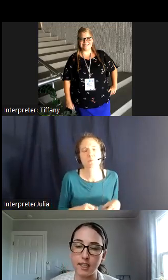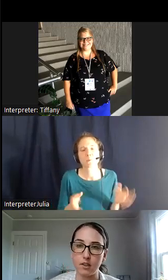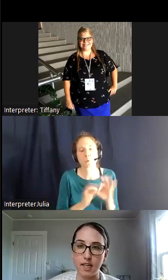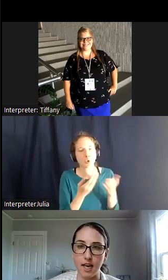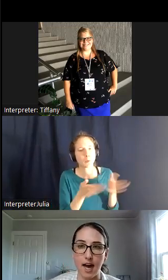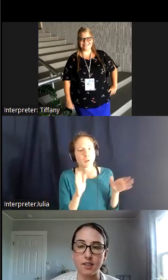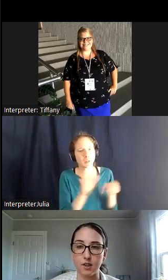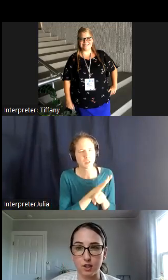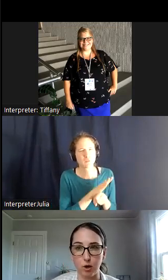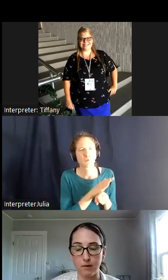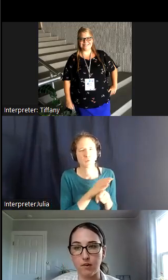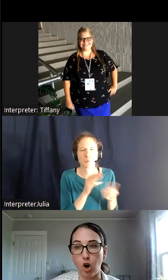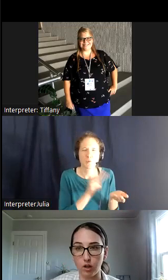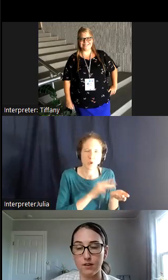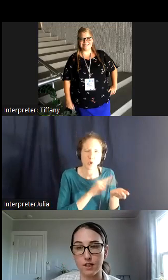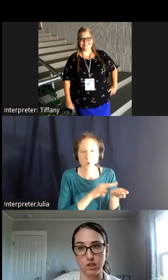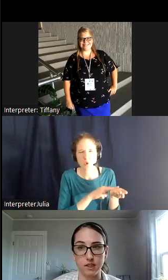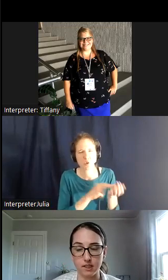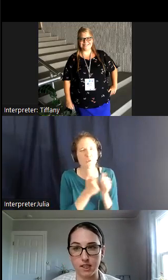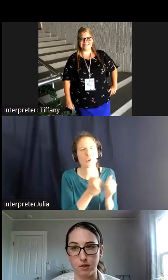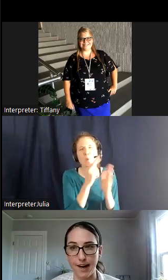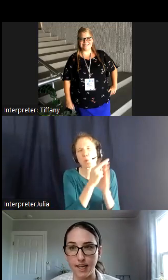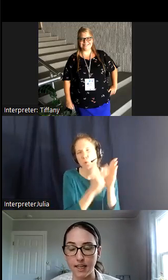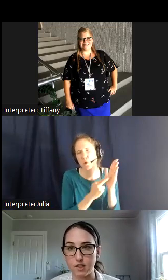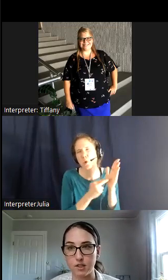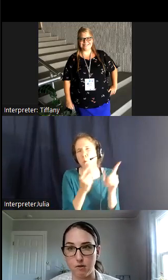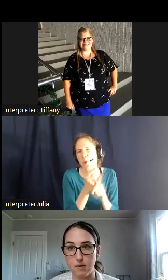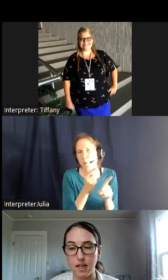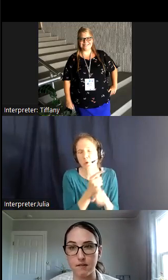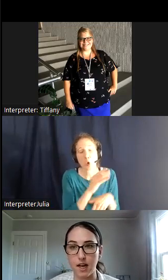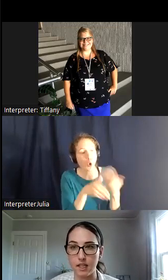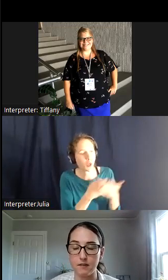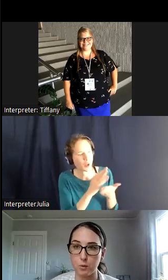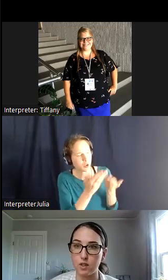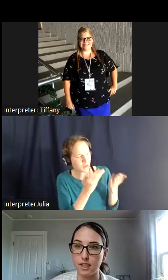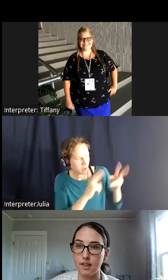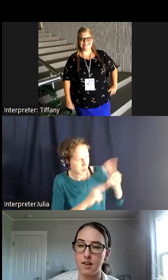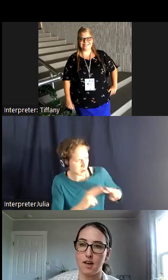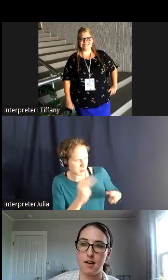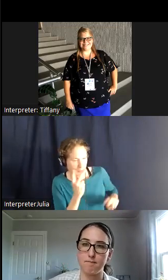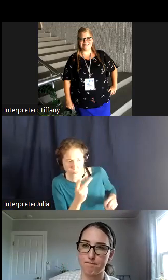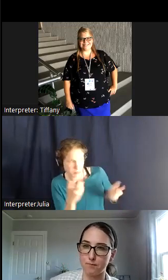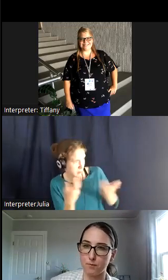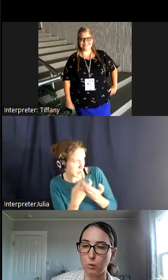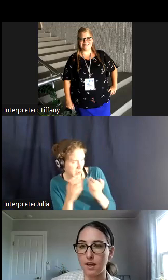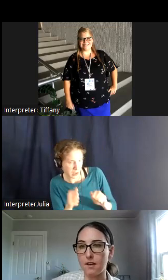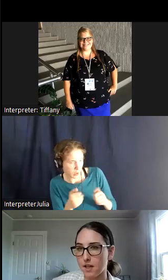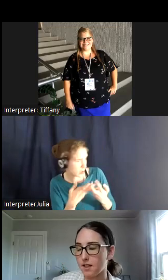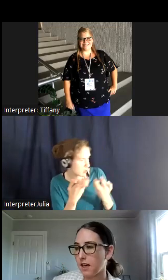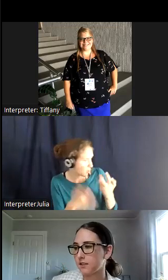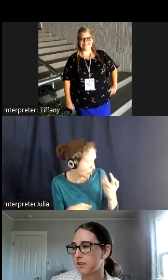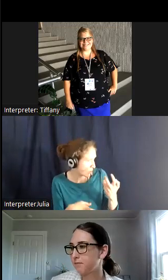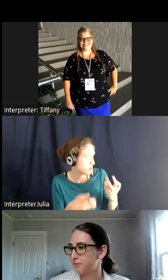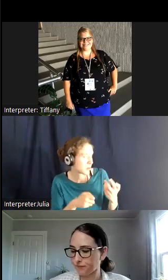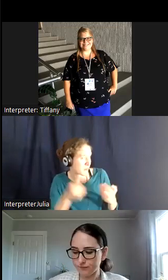it's really looking at the scope of all of the services they're providing and determining if that individual, where they fit